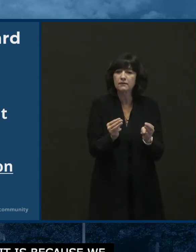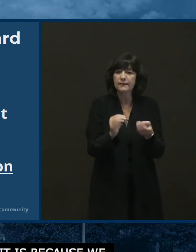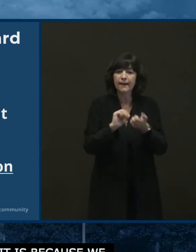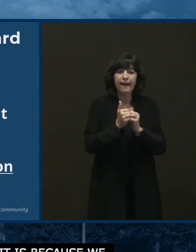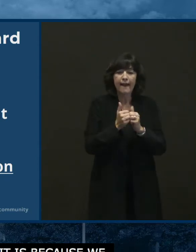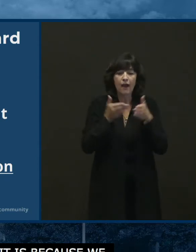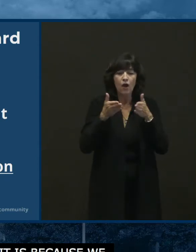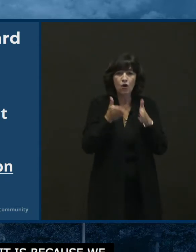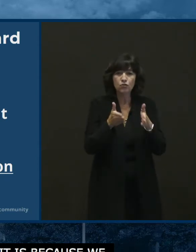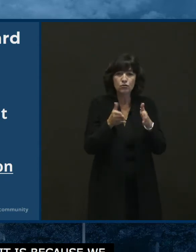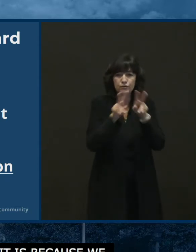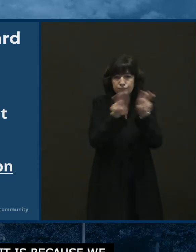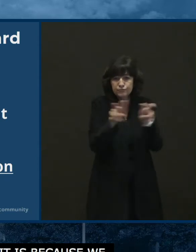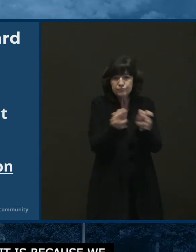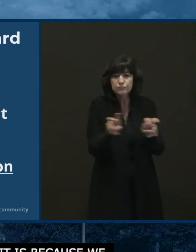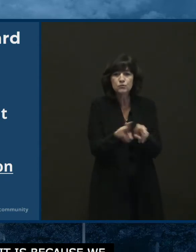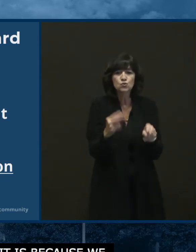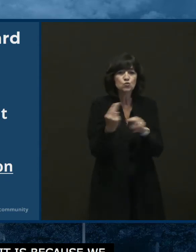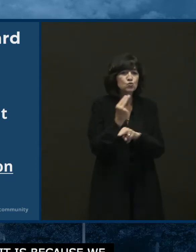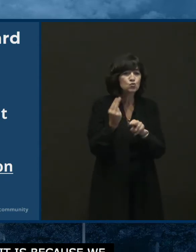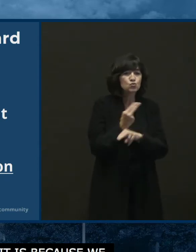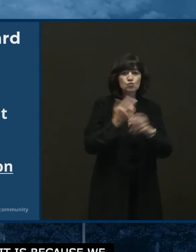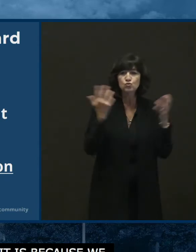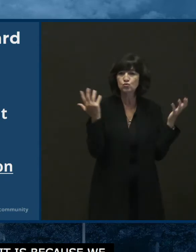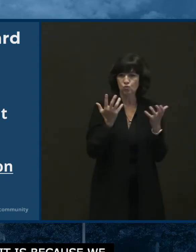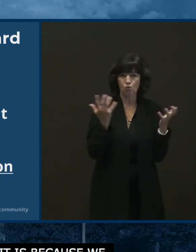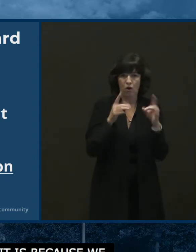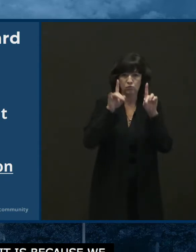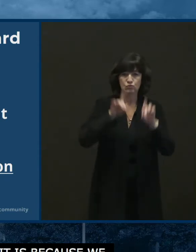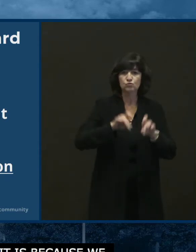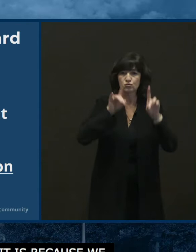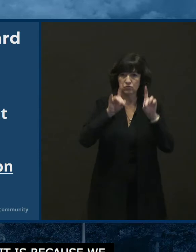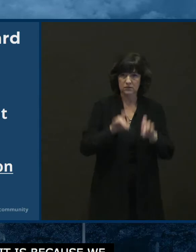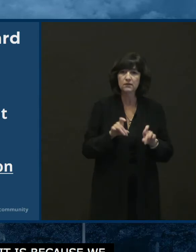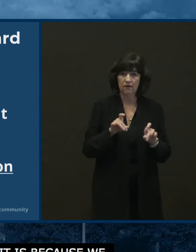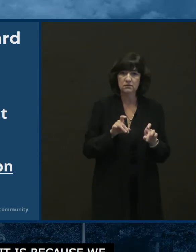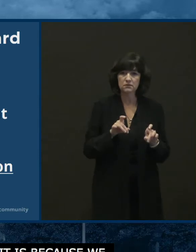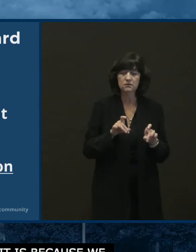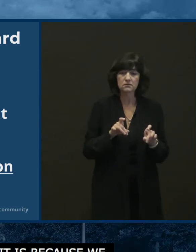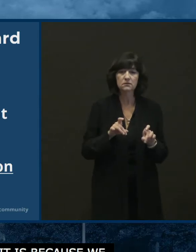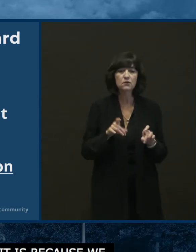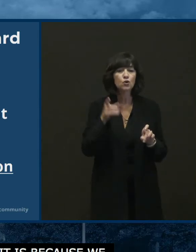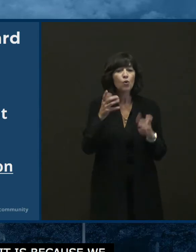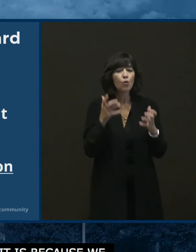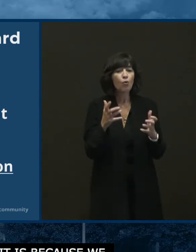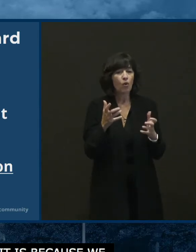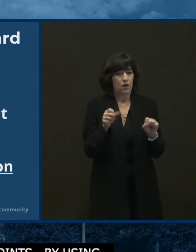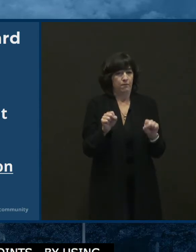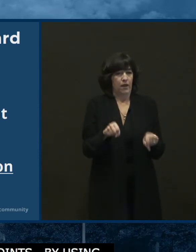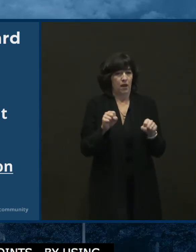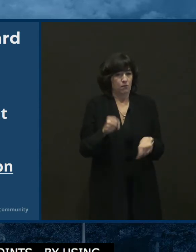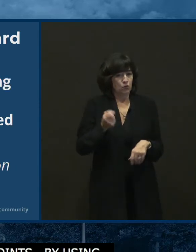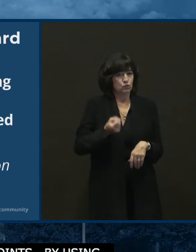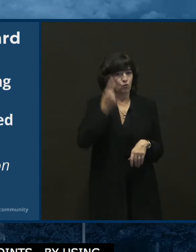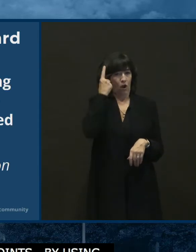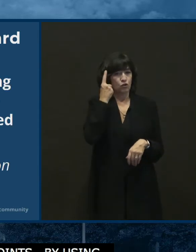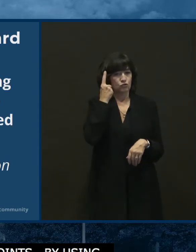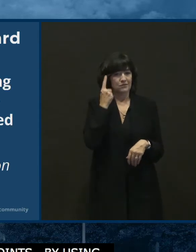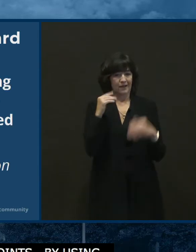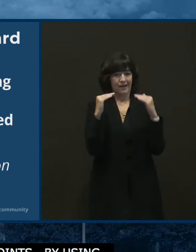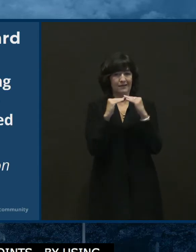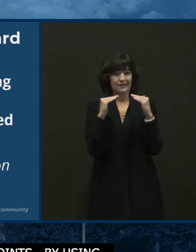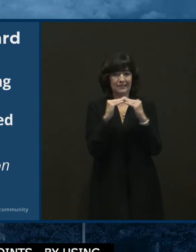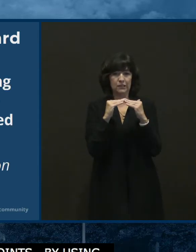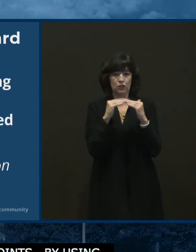using the total test methodology, that allows for more equal comparison across the